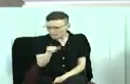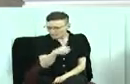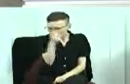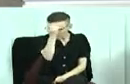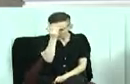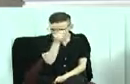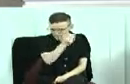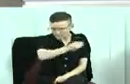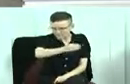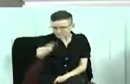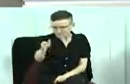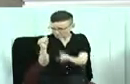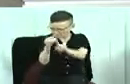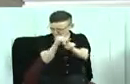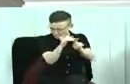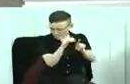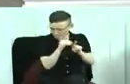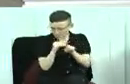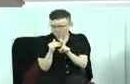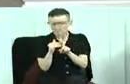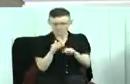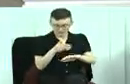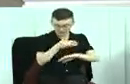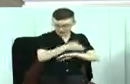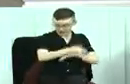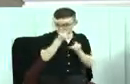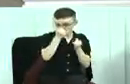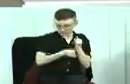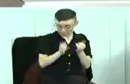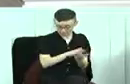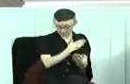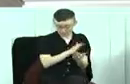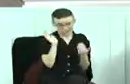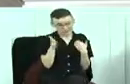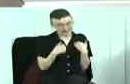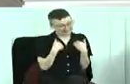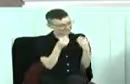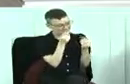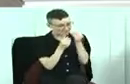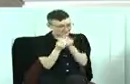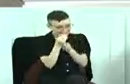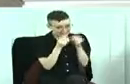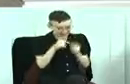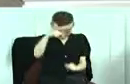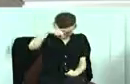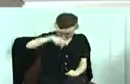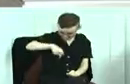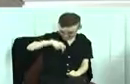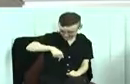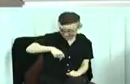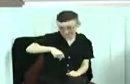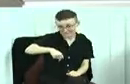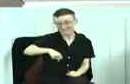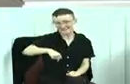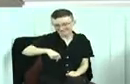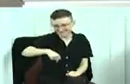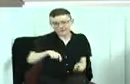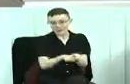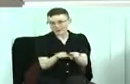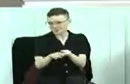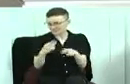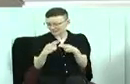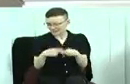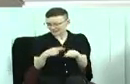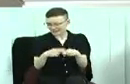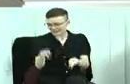things, just a reminder, after our closing song, we'll have snacks downstairs in Fellowship Hall, as well as the Easter egg